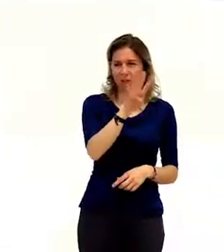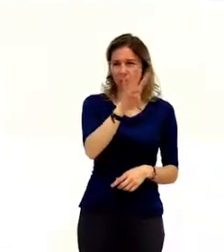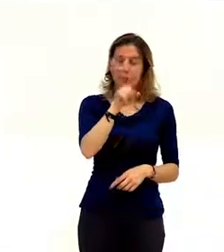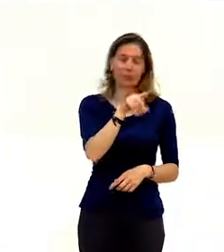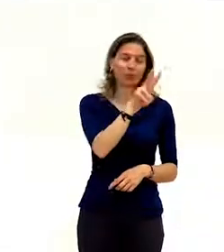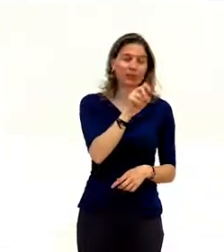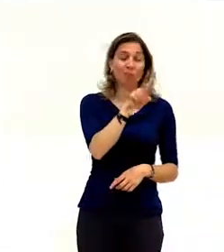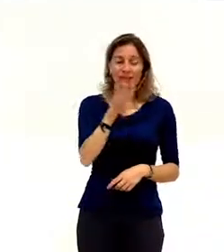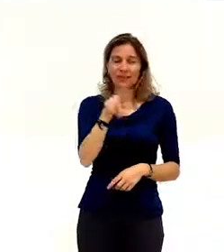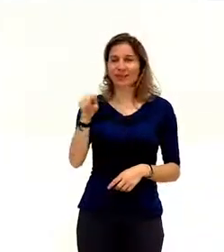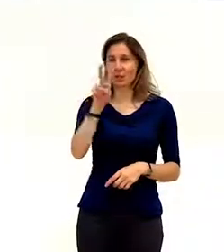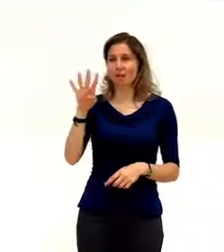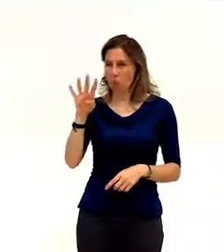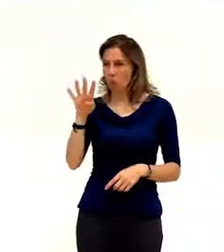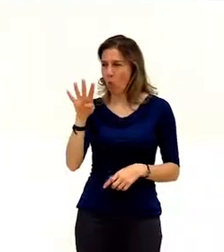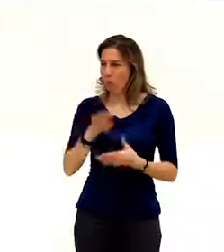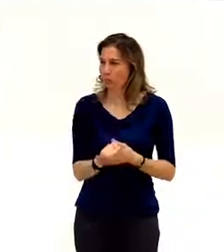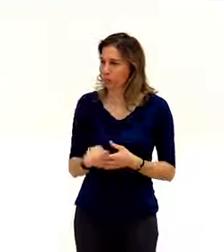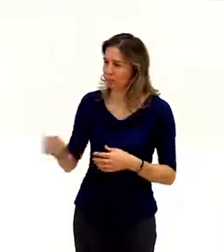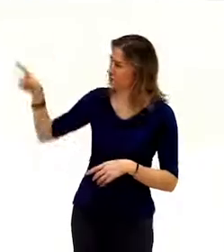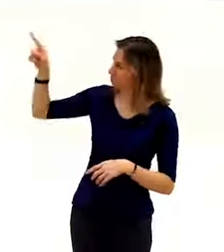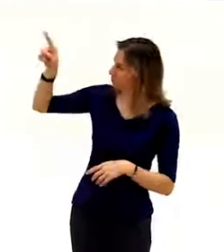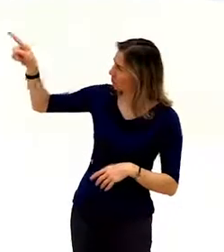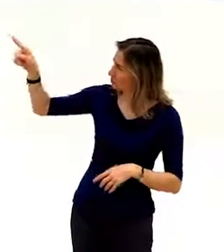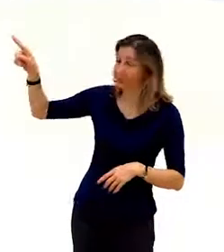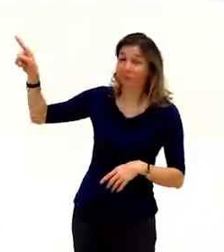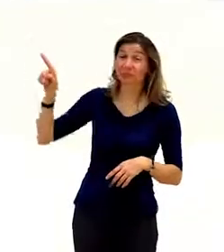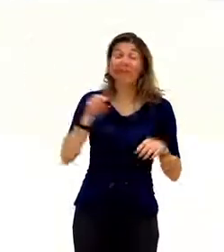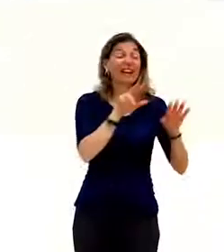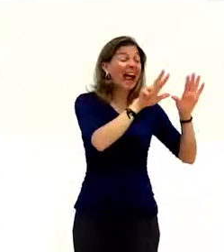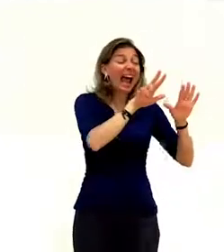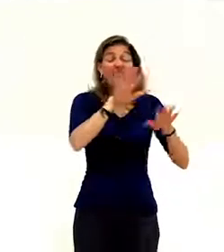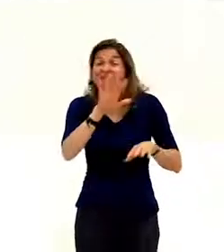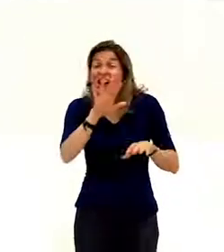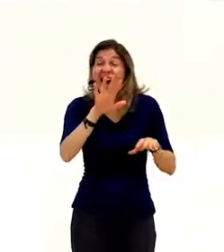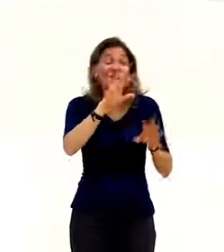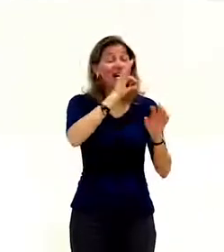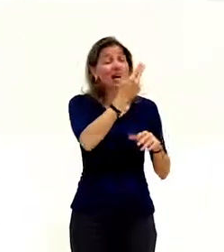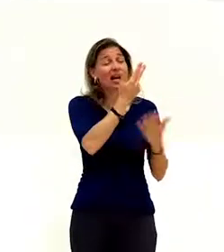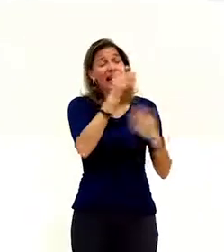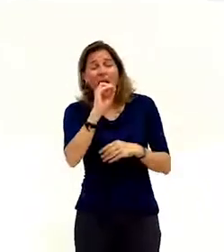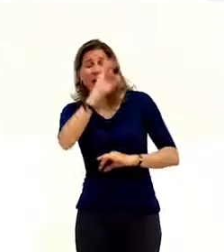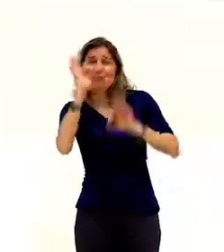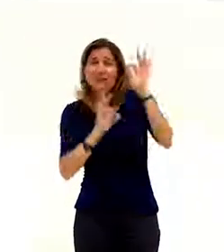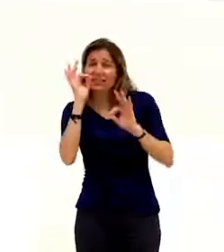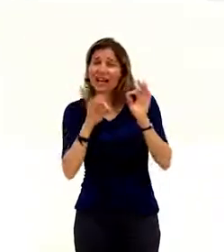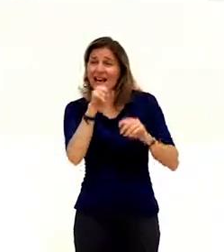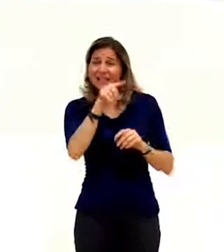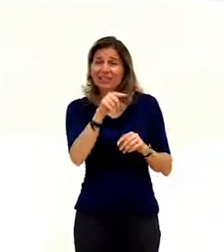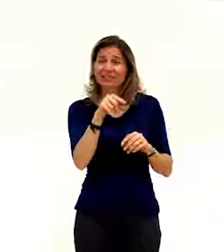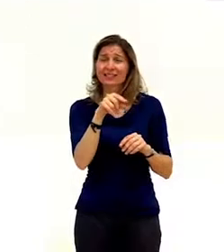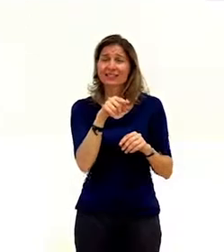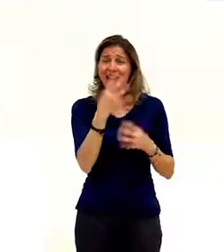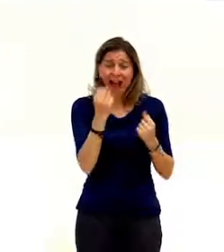2014-24, 85 to 90% of all cases that relate into the accessibility requirements